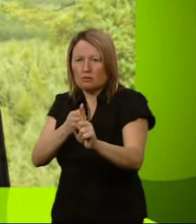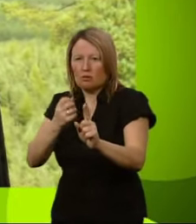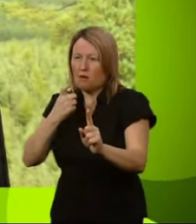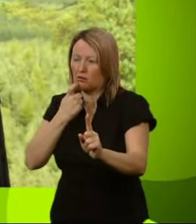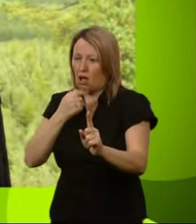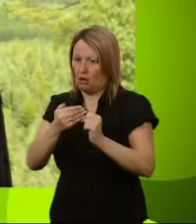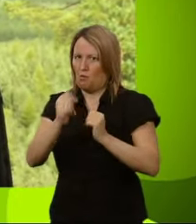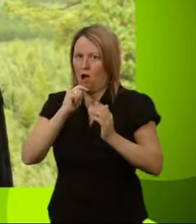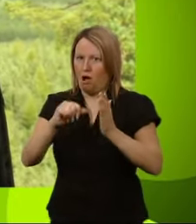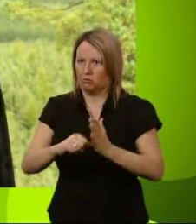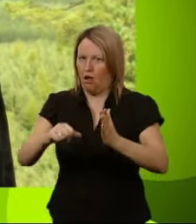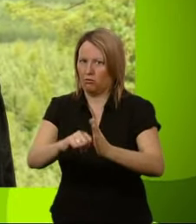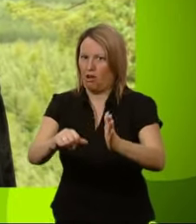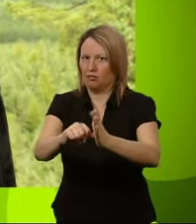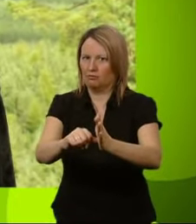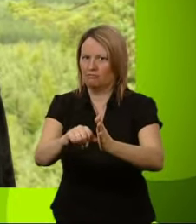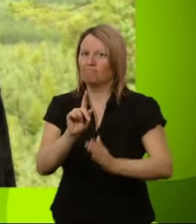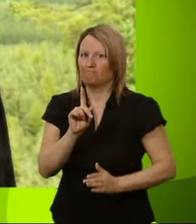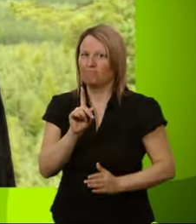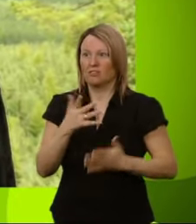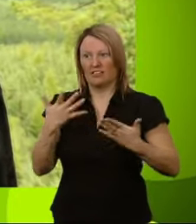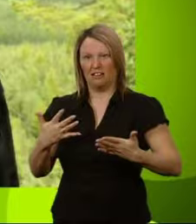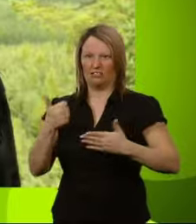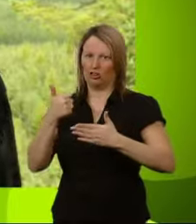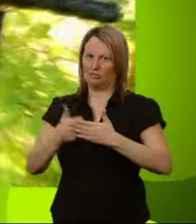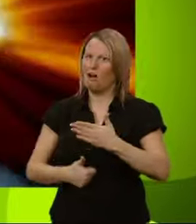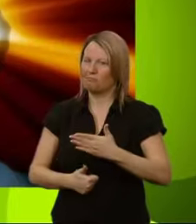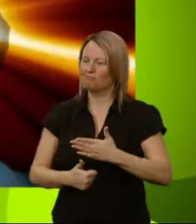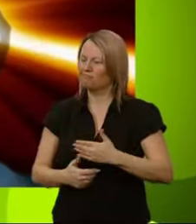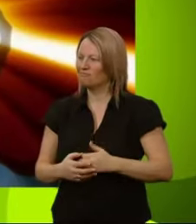become. But this day has just begun.